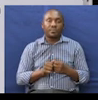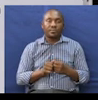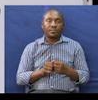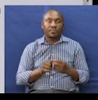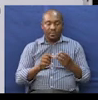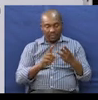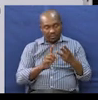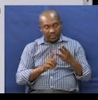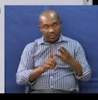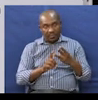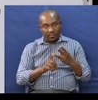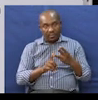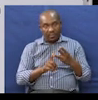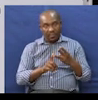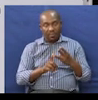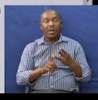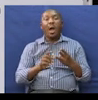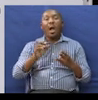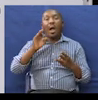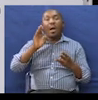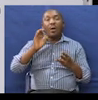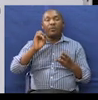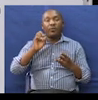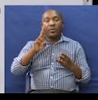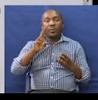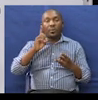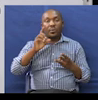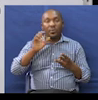And the last one was feudalism.